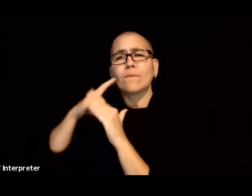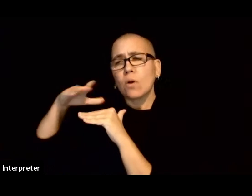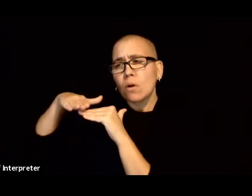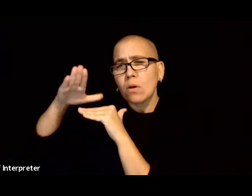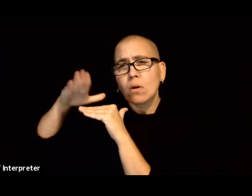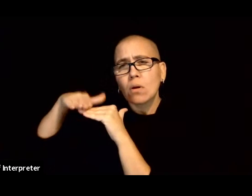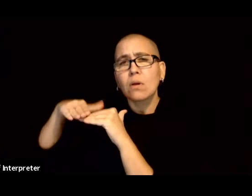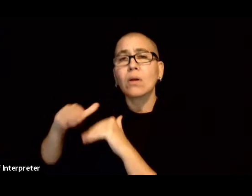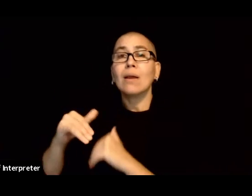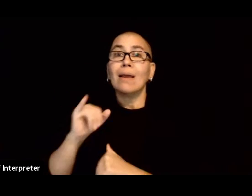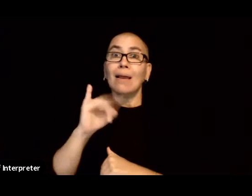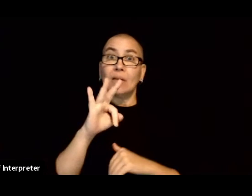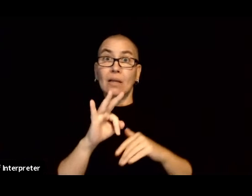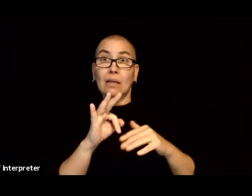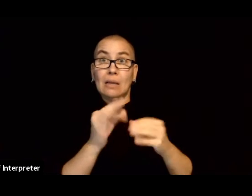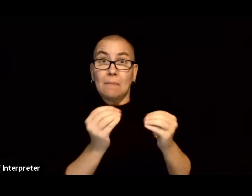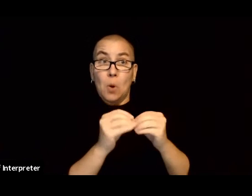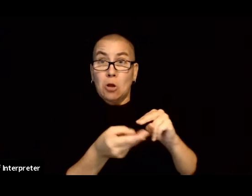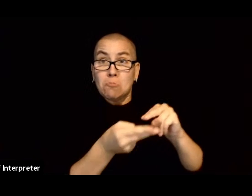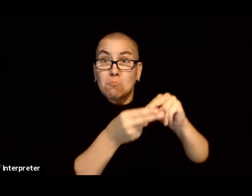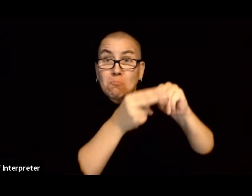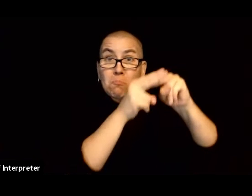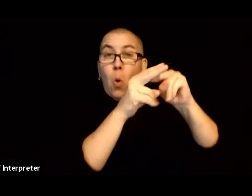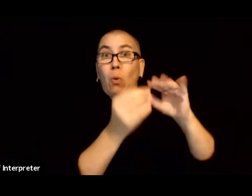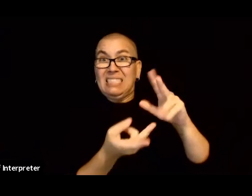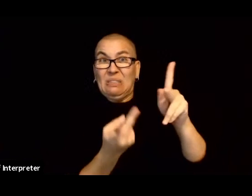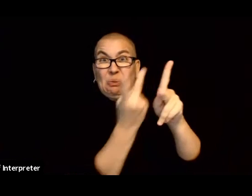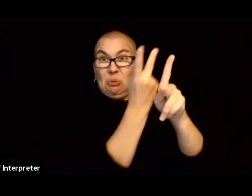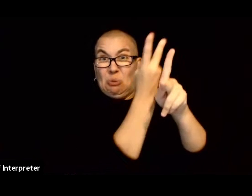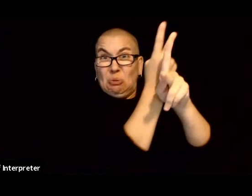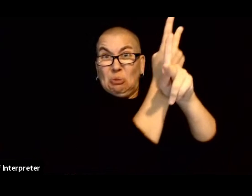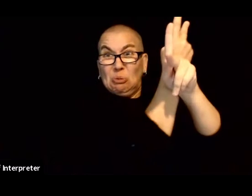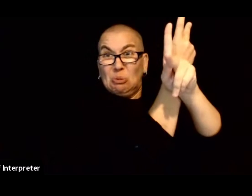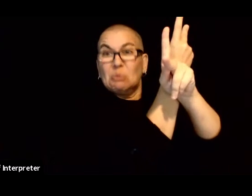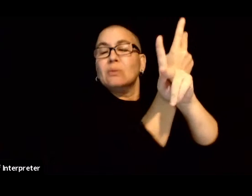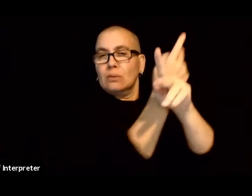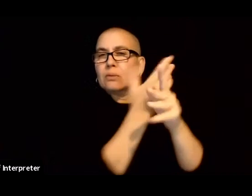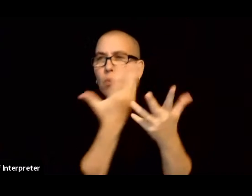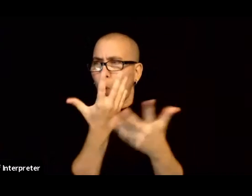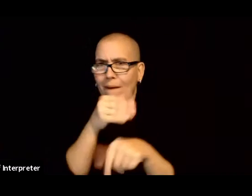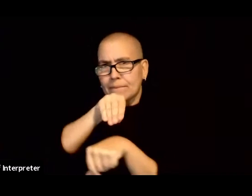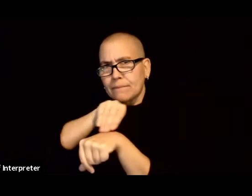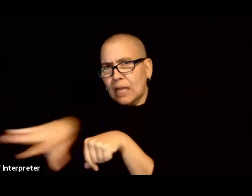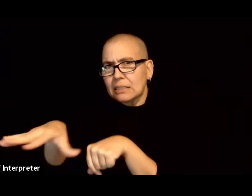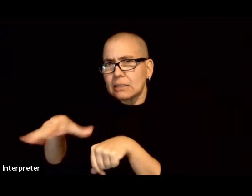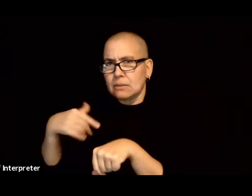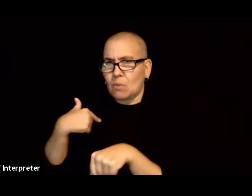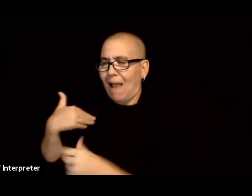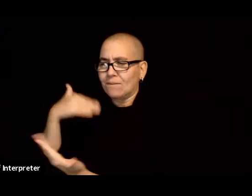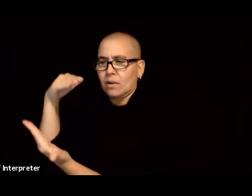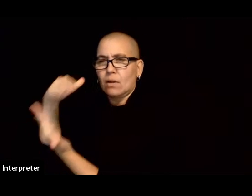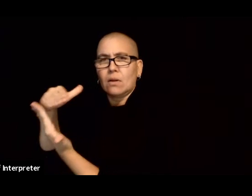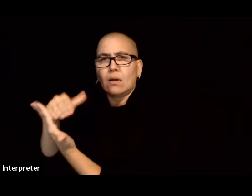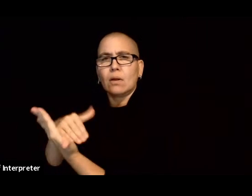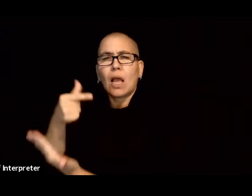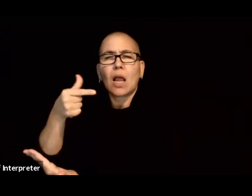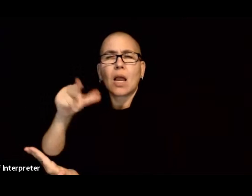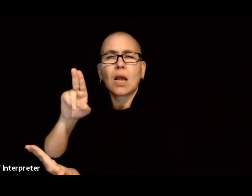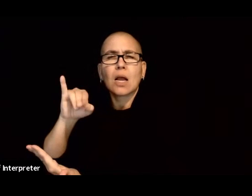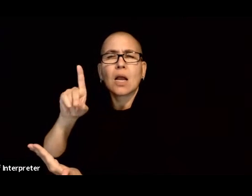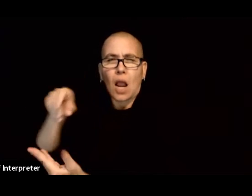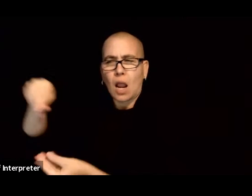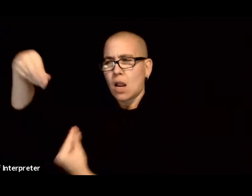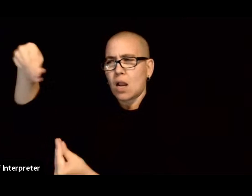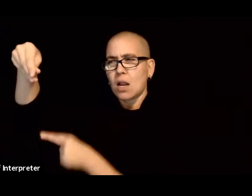growth accelerates, what would be likely to see in hospitalizations and deaths. And the answer is one